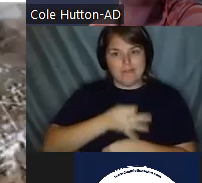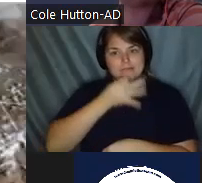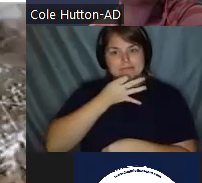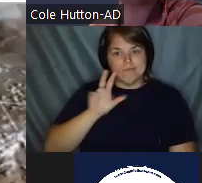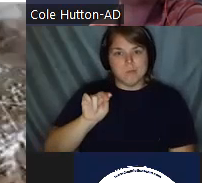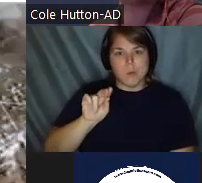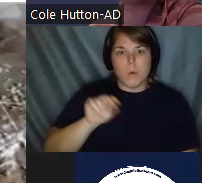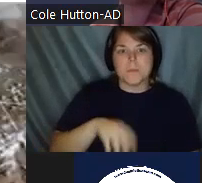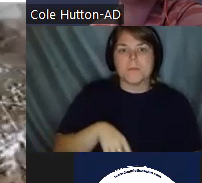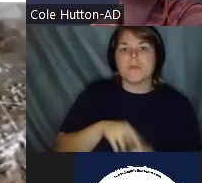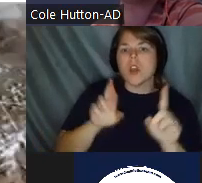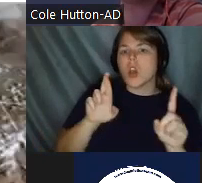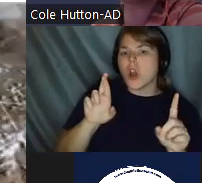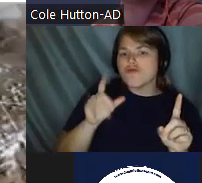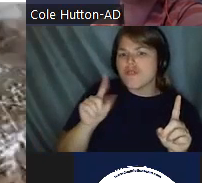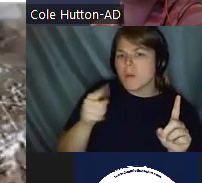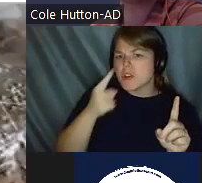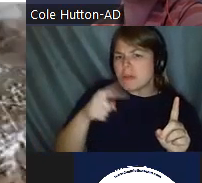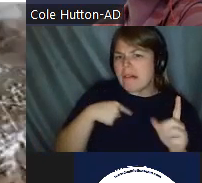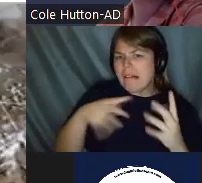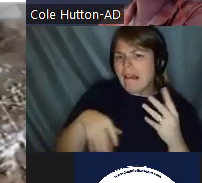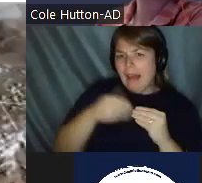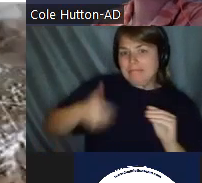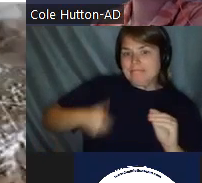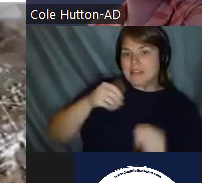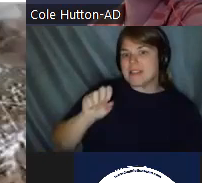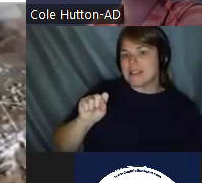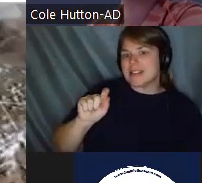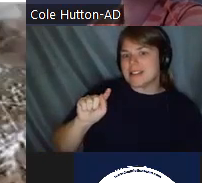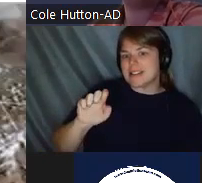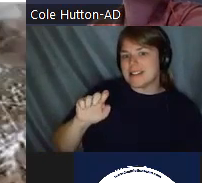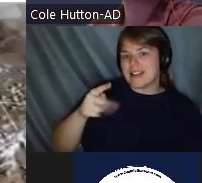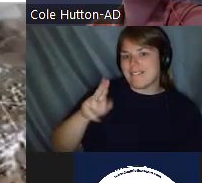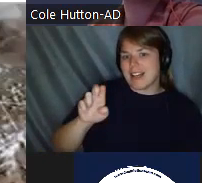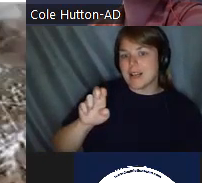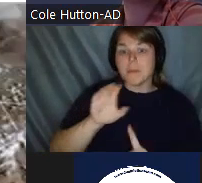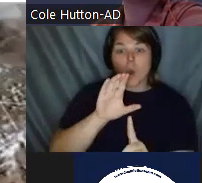Maybe, Robert, if I could add, this is Stephanie. I do think, and correct me if I'm wrong, Cole, that actually a